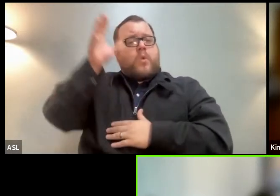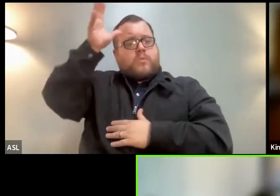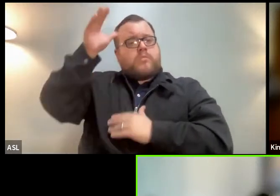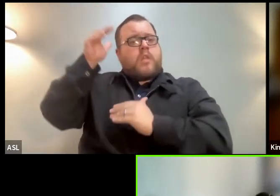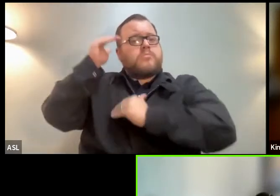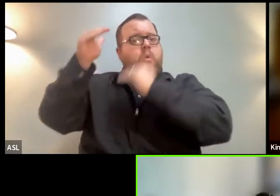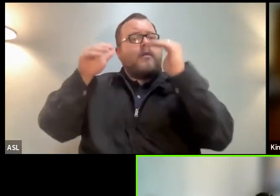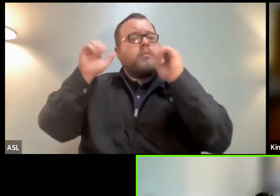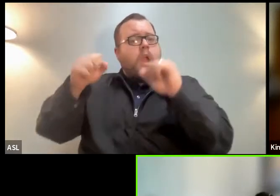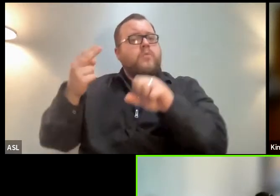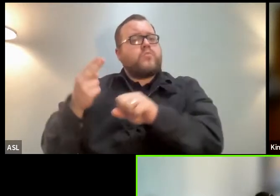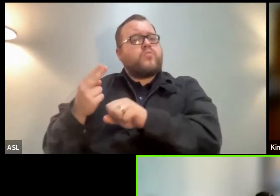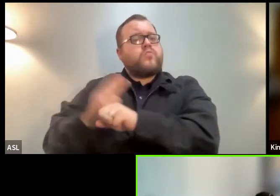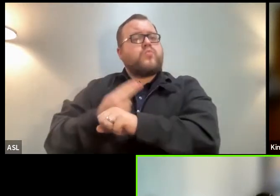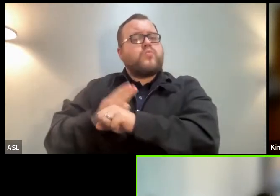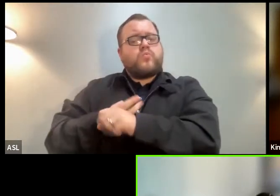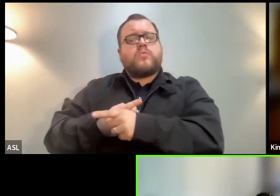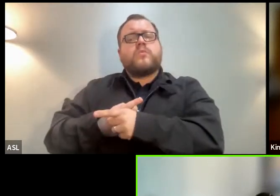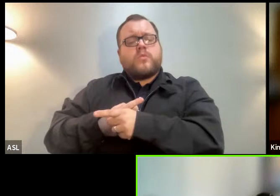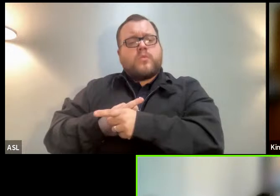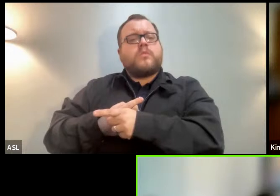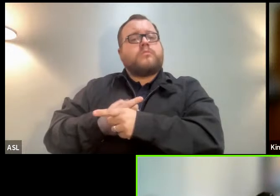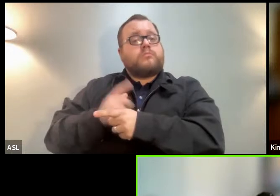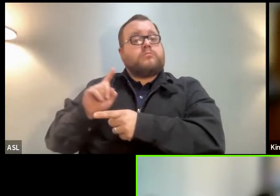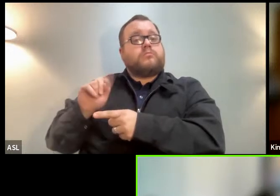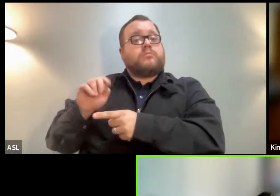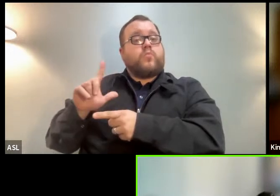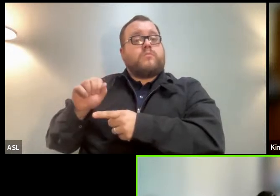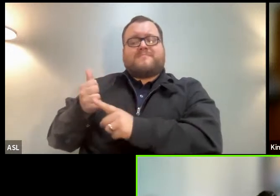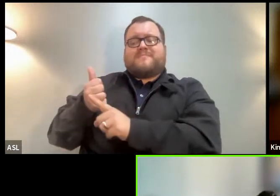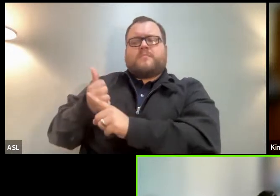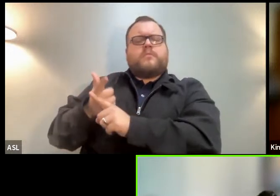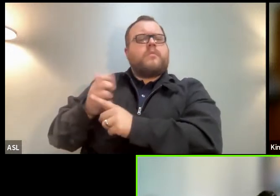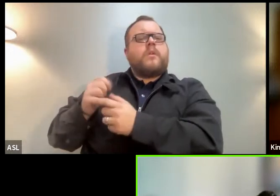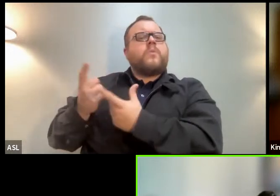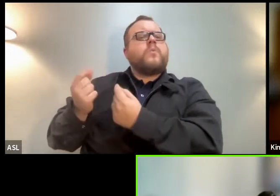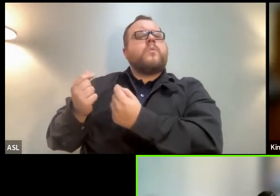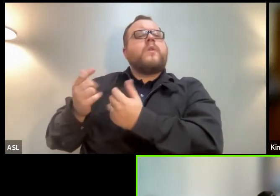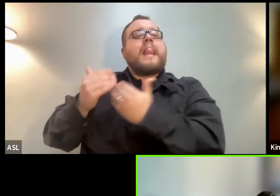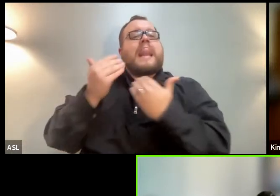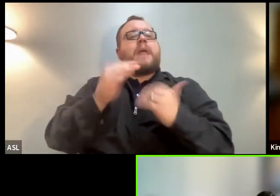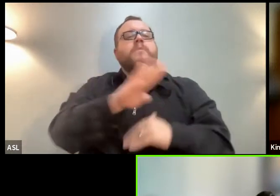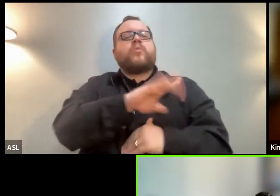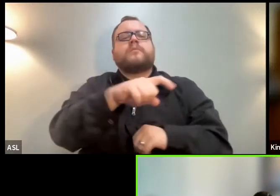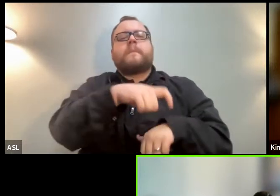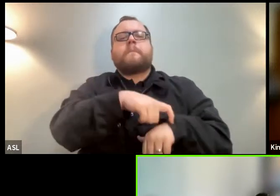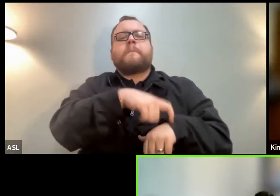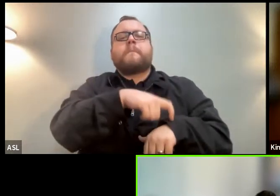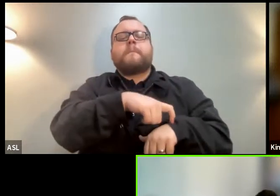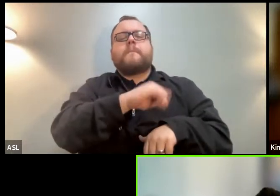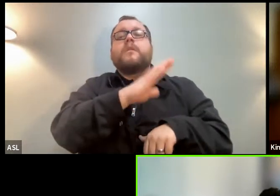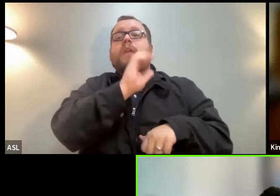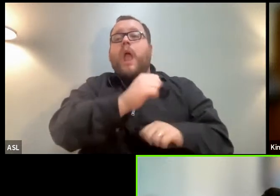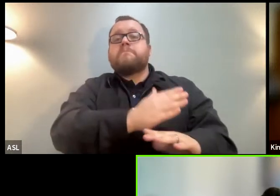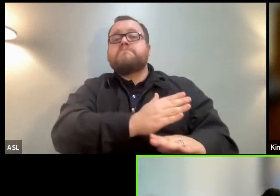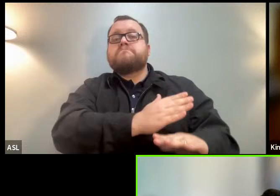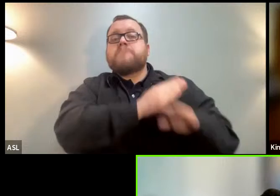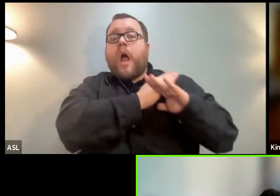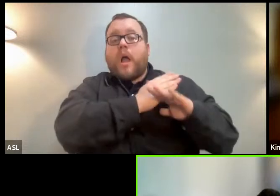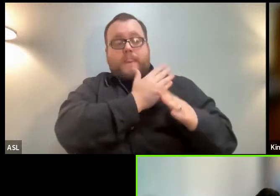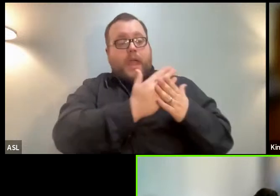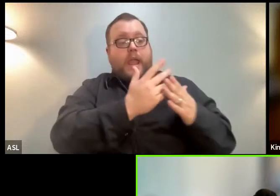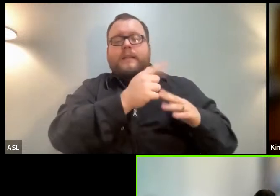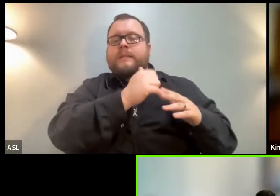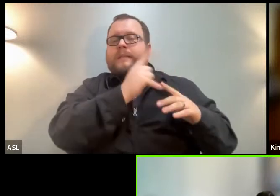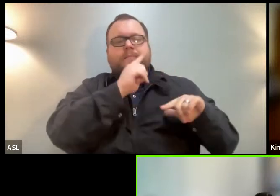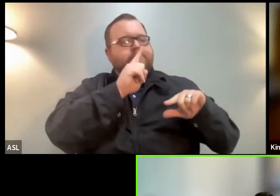use to, you know, limit time or block things that they feel like are